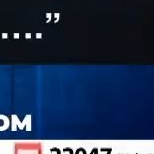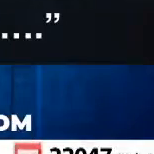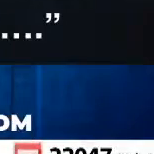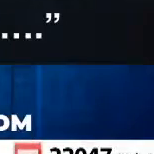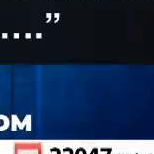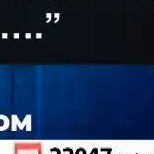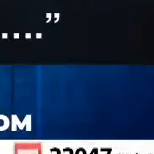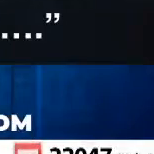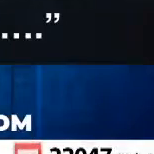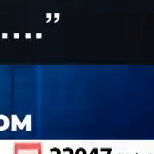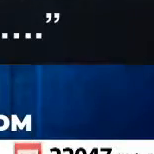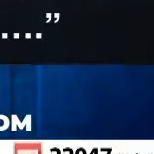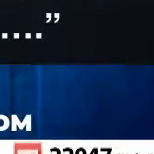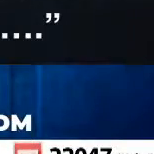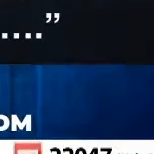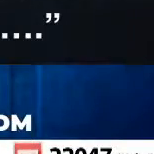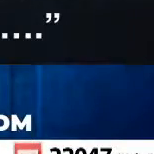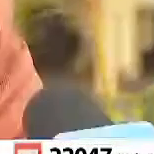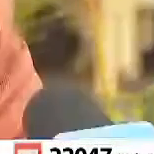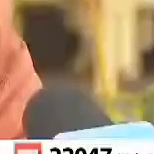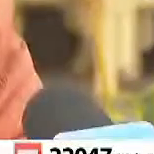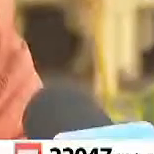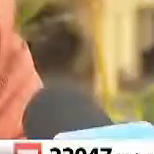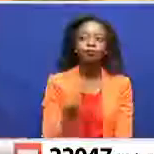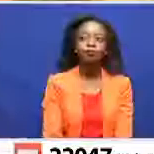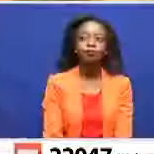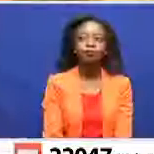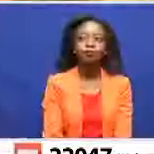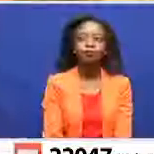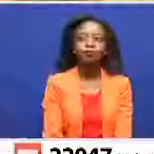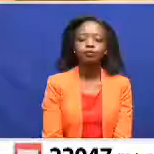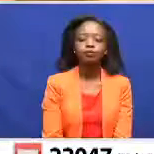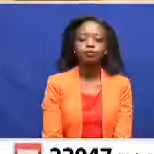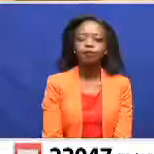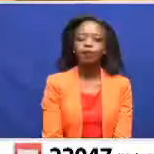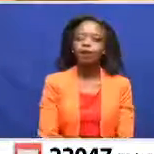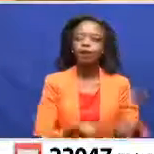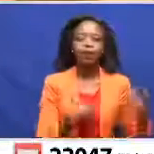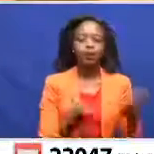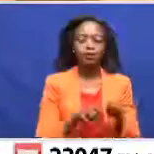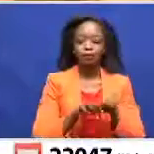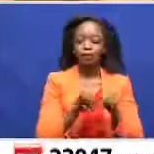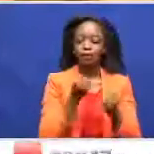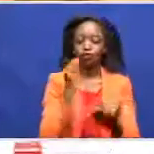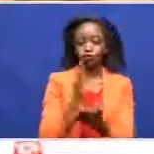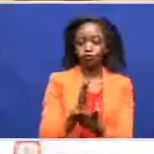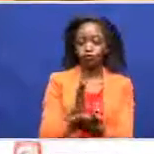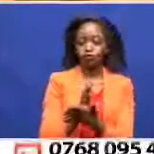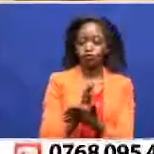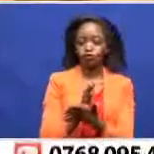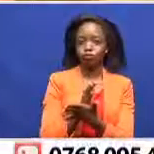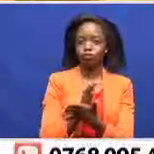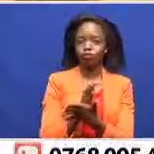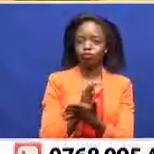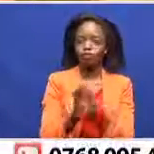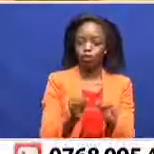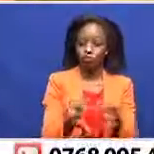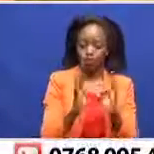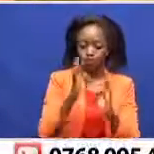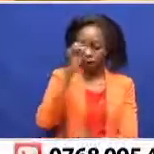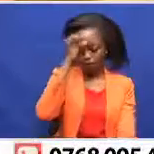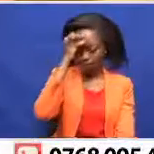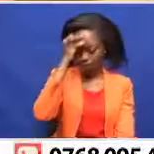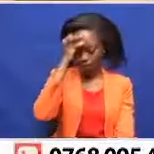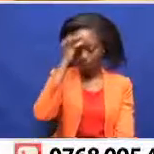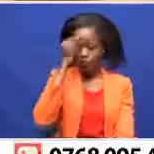president will raise his dwindling profile." It is disheartening to hear no less than a senior government official, no